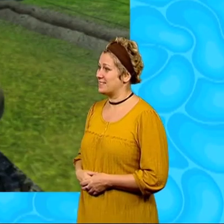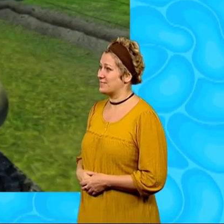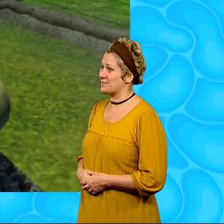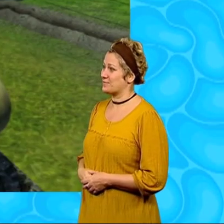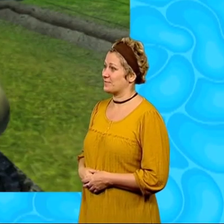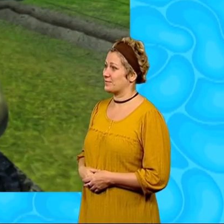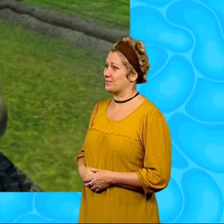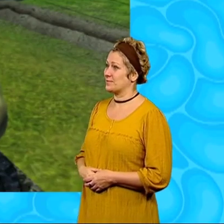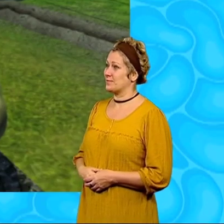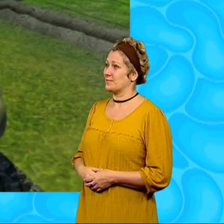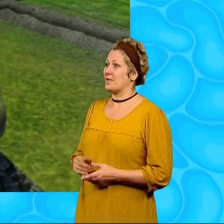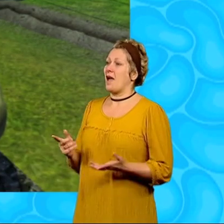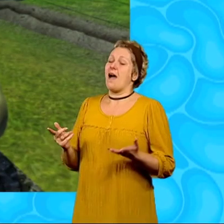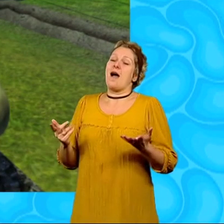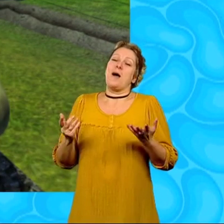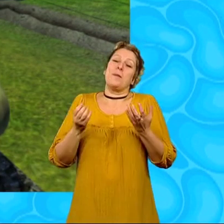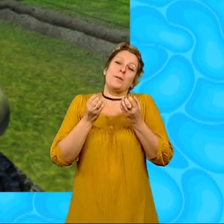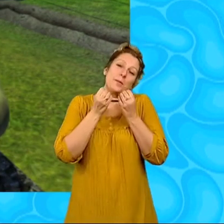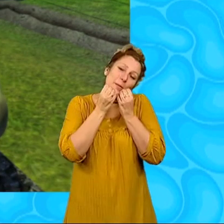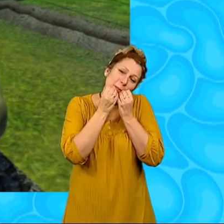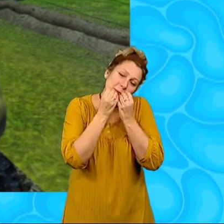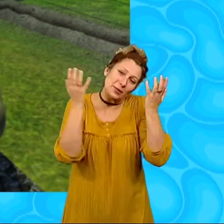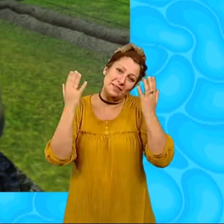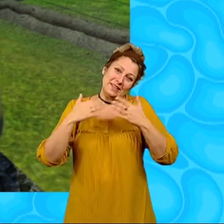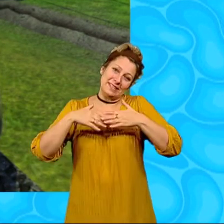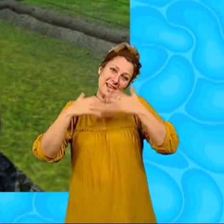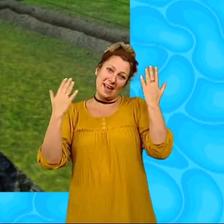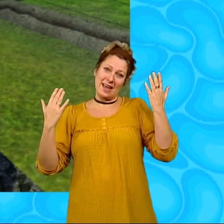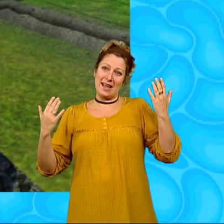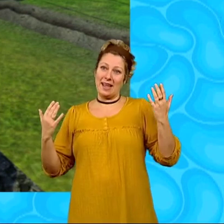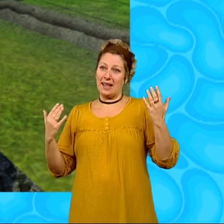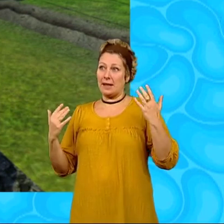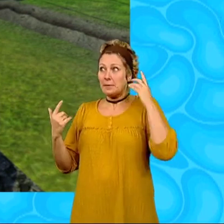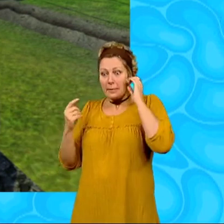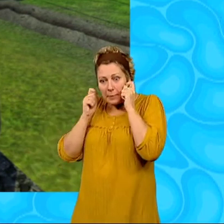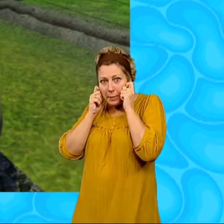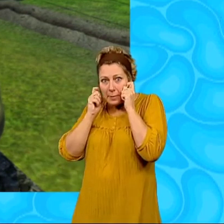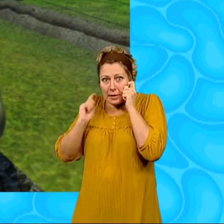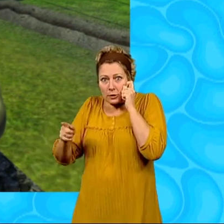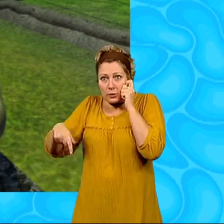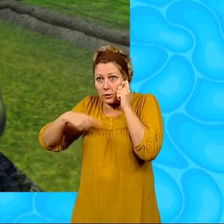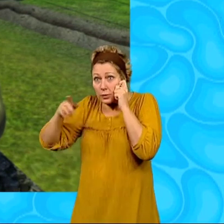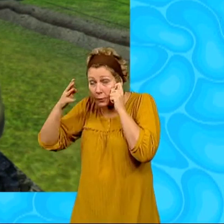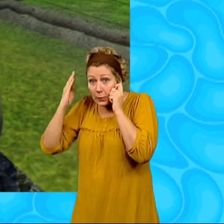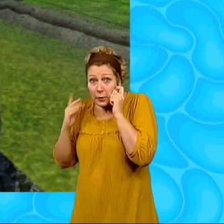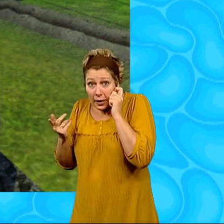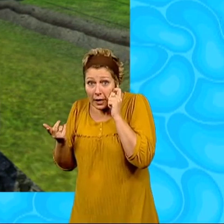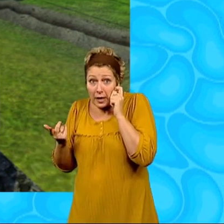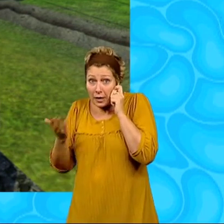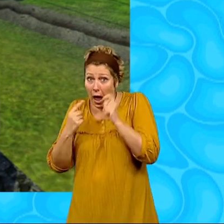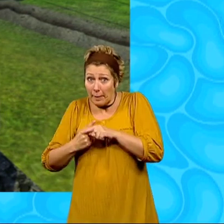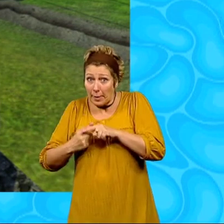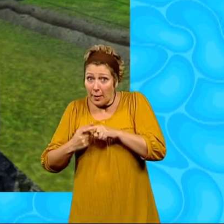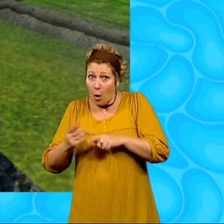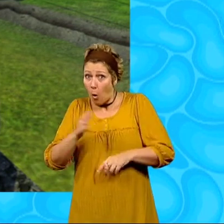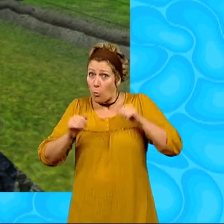Oh, what a beautiful day! Millie to Circle, can you hurry up, please? Pippa is waiting for